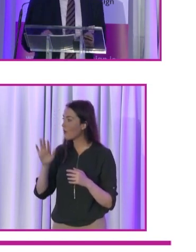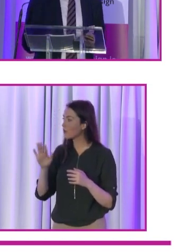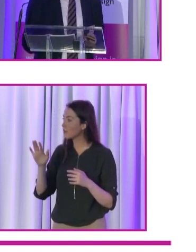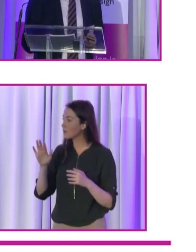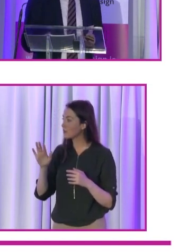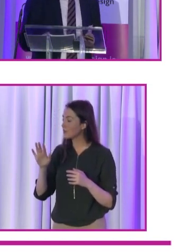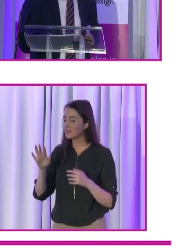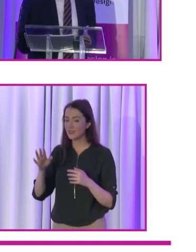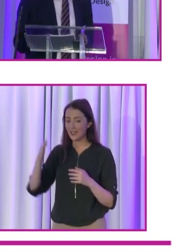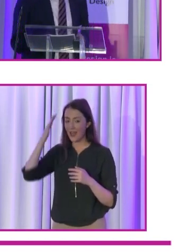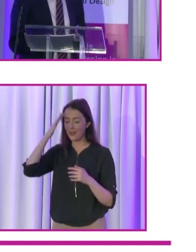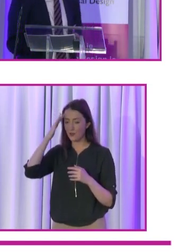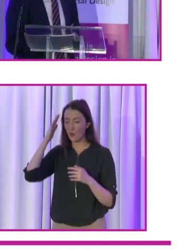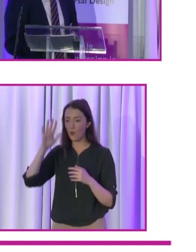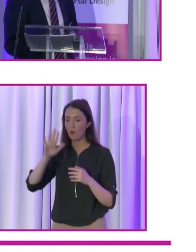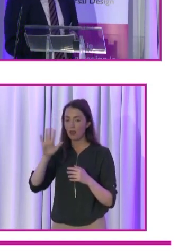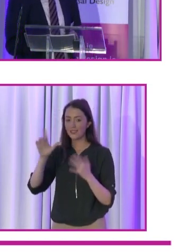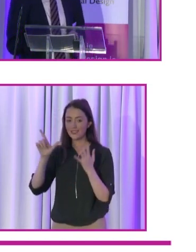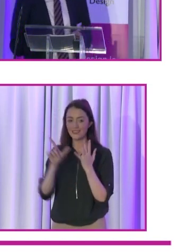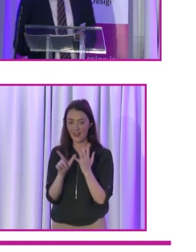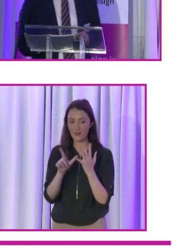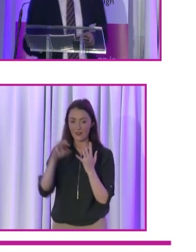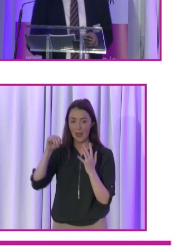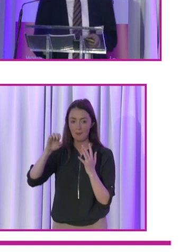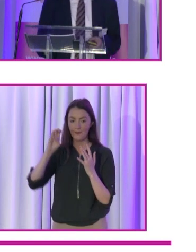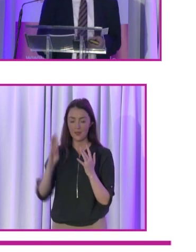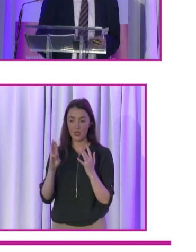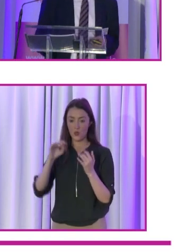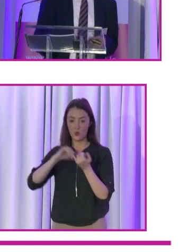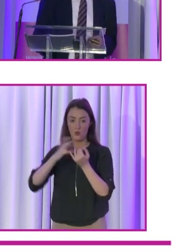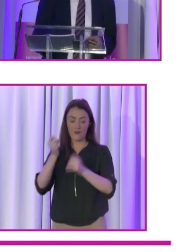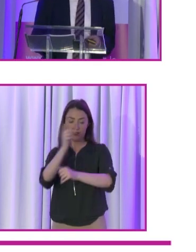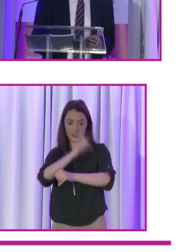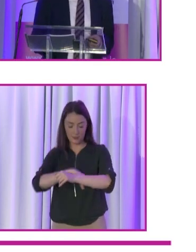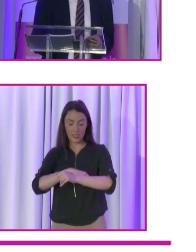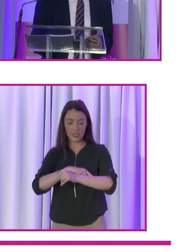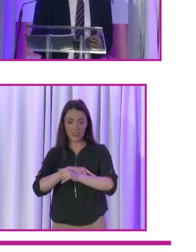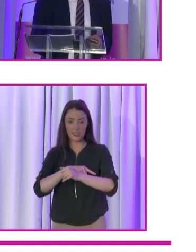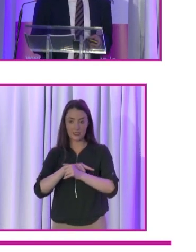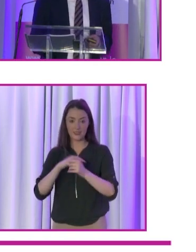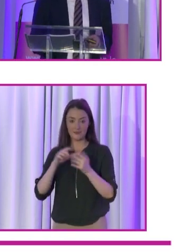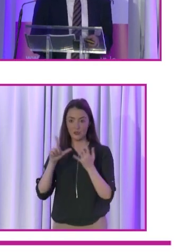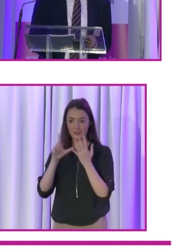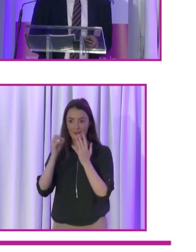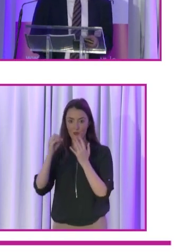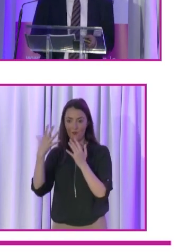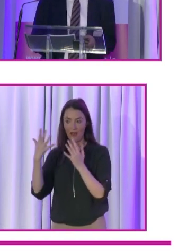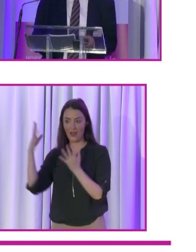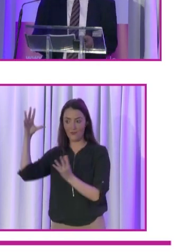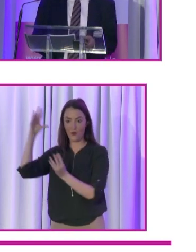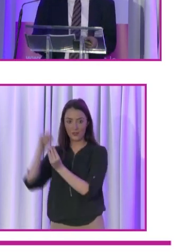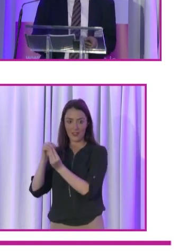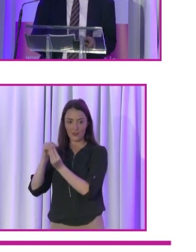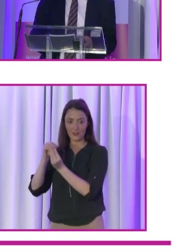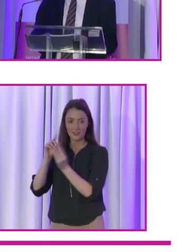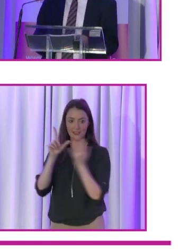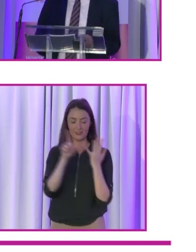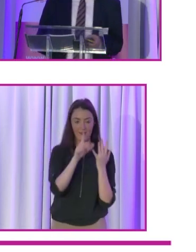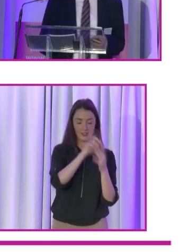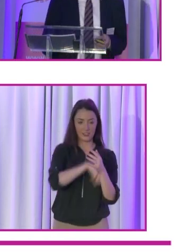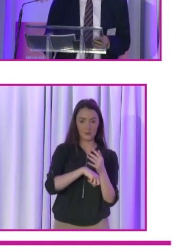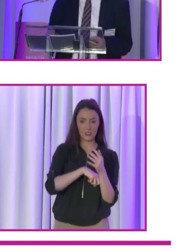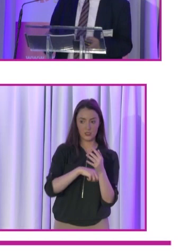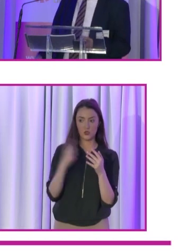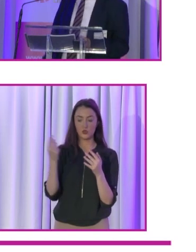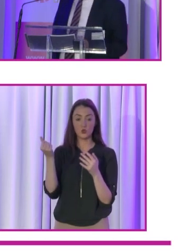As far as we know, there are only 7 MEPs with disabilities out of the 705 members, soon